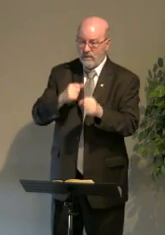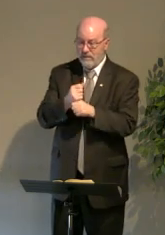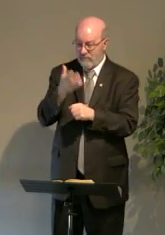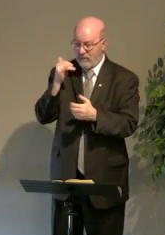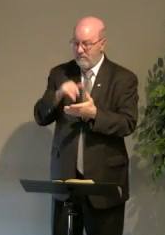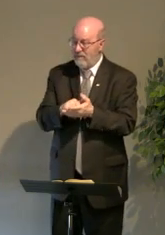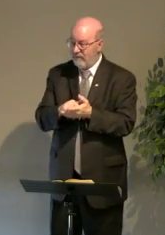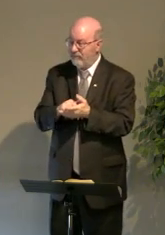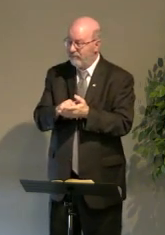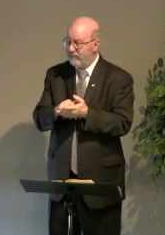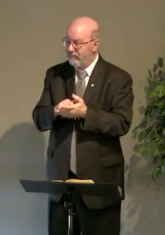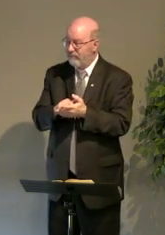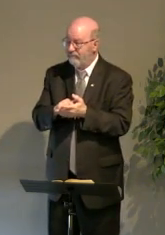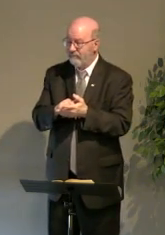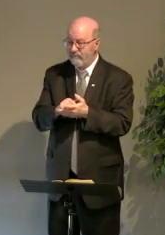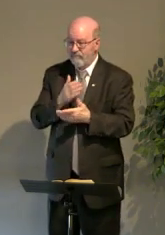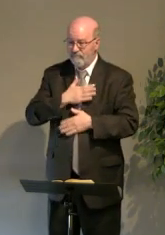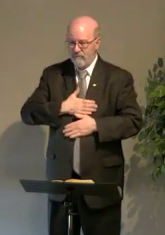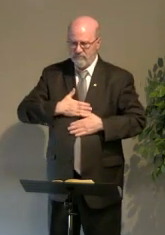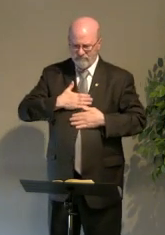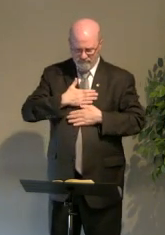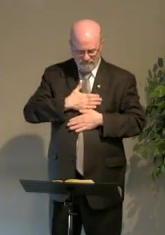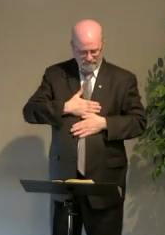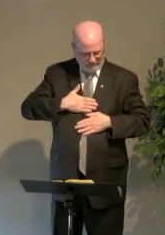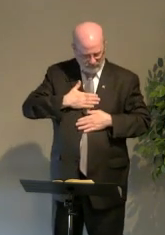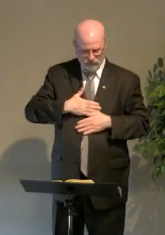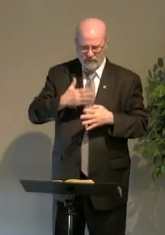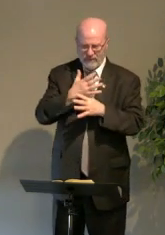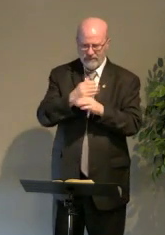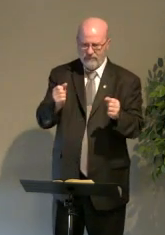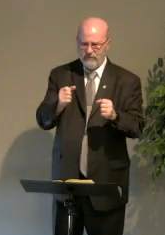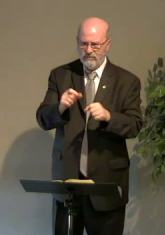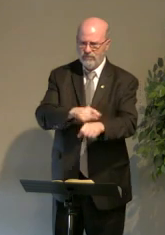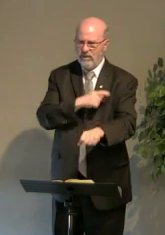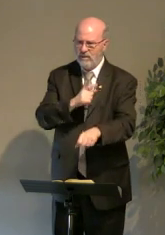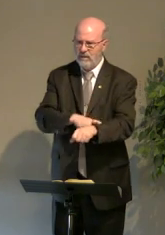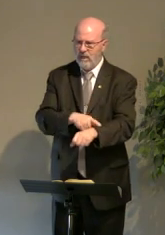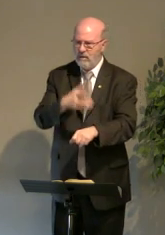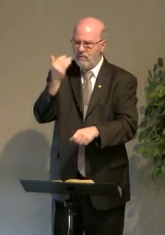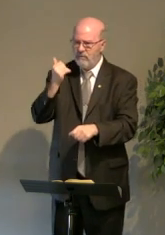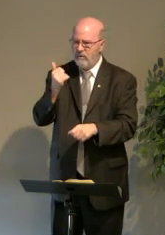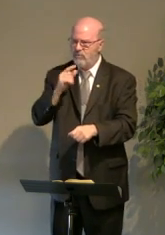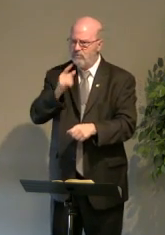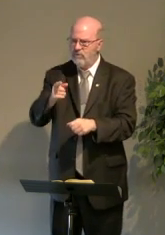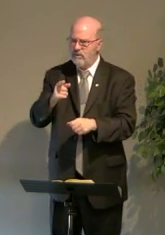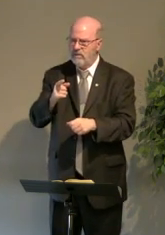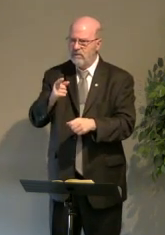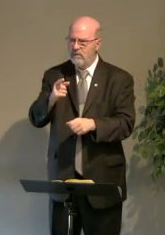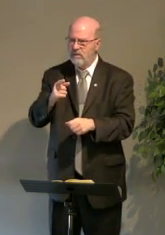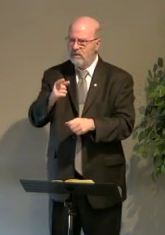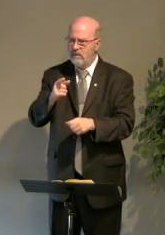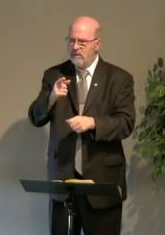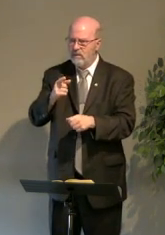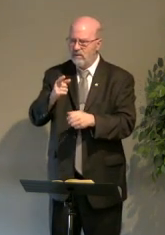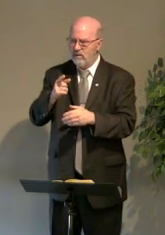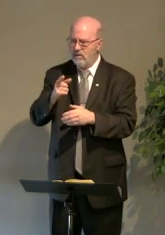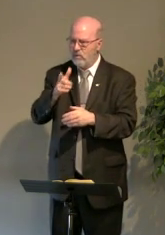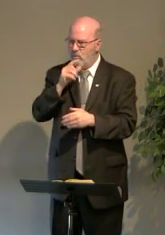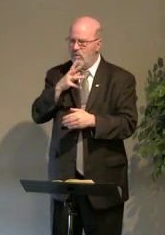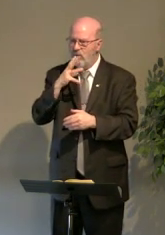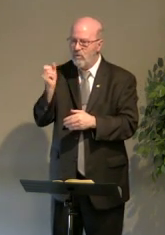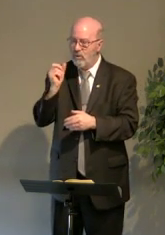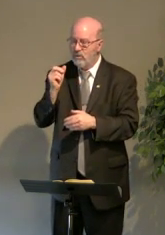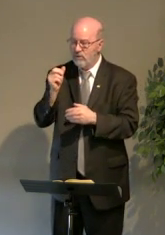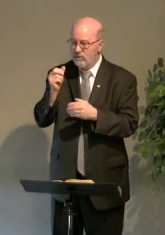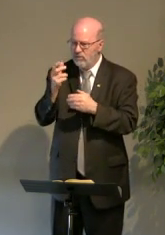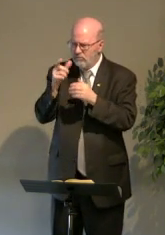forget about that. You know, we've enjoyed the luxury of salvation for so long, we forgot truly what we brought to the table. Just rehash